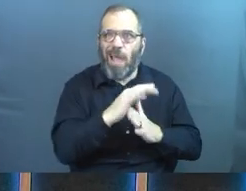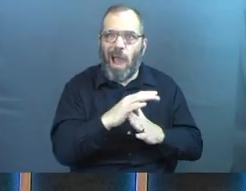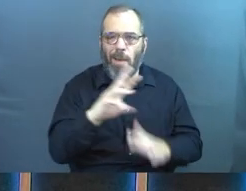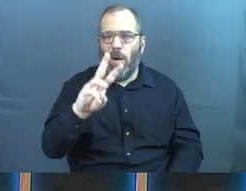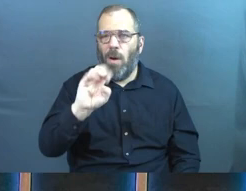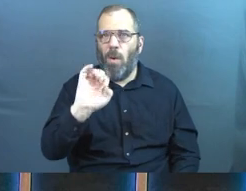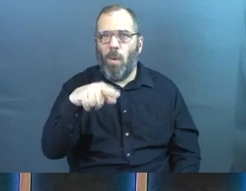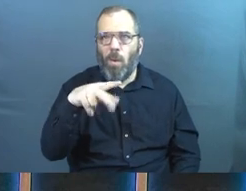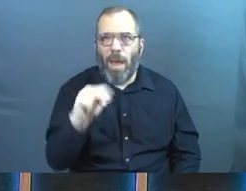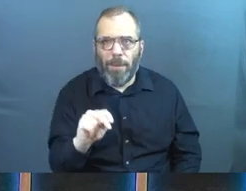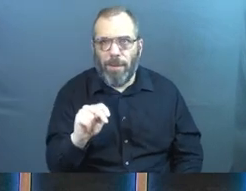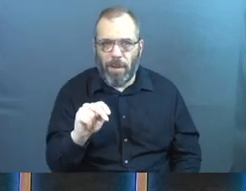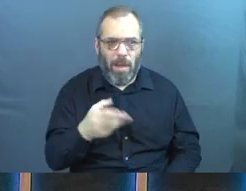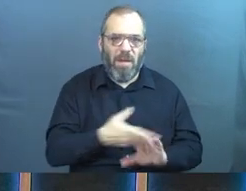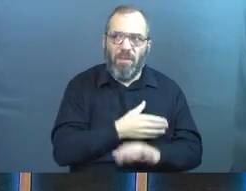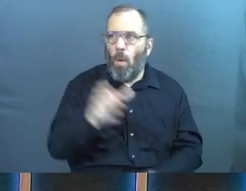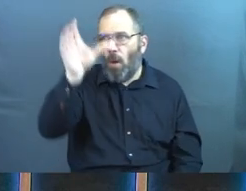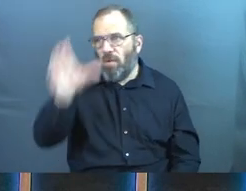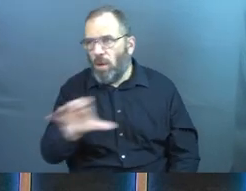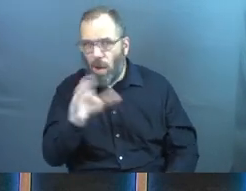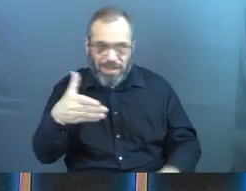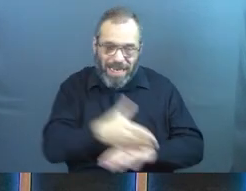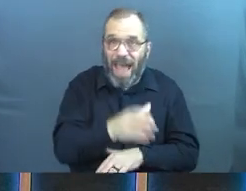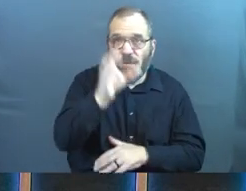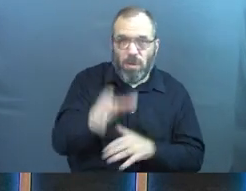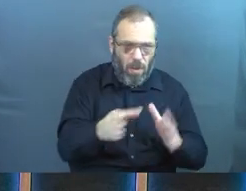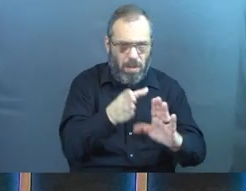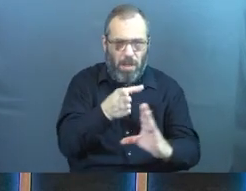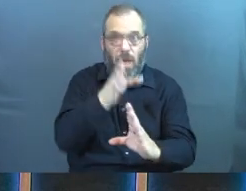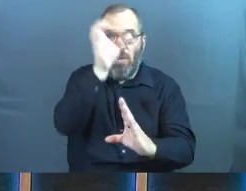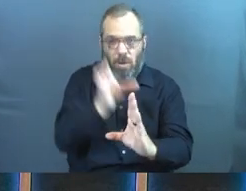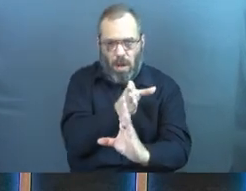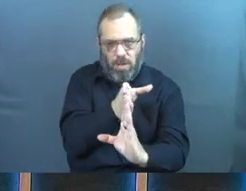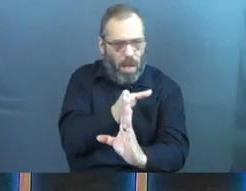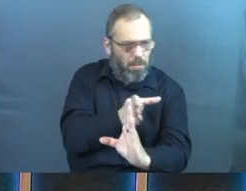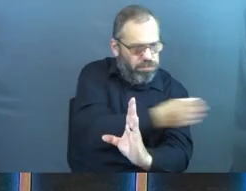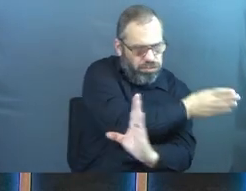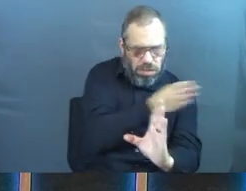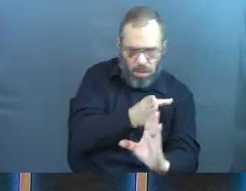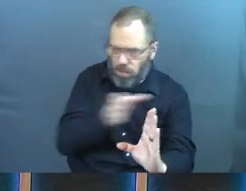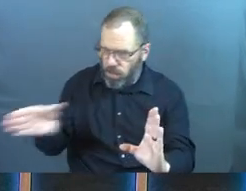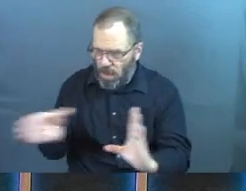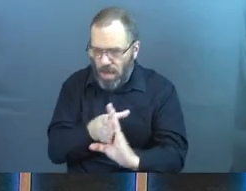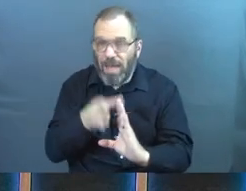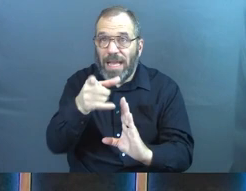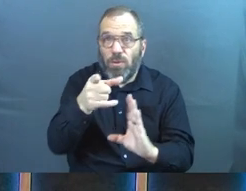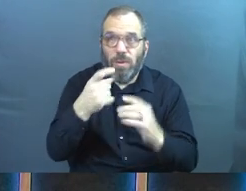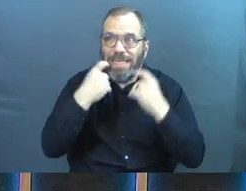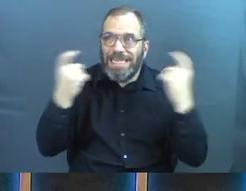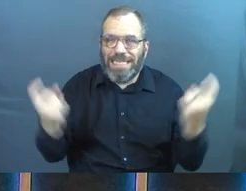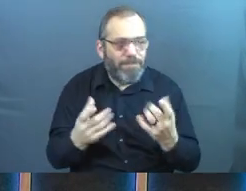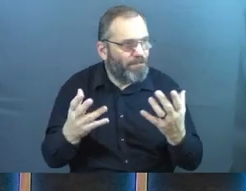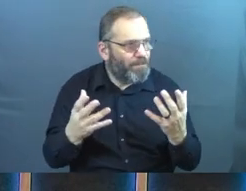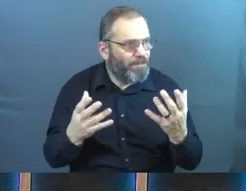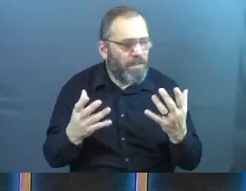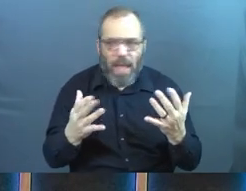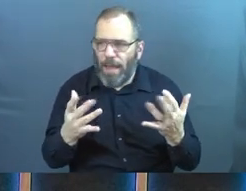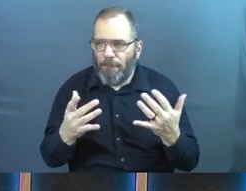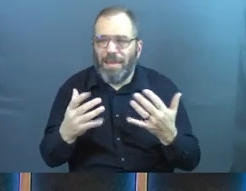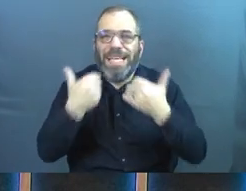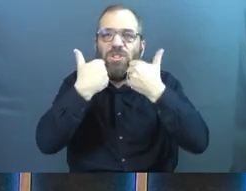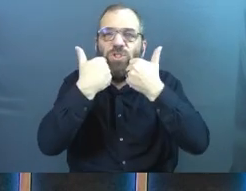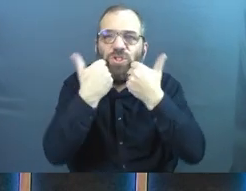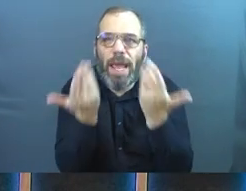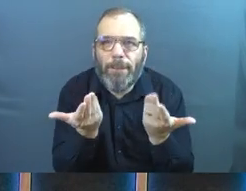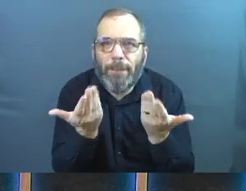God's people before the cross and after it is to get you sinning and to get you in a place of guilt and